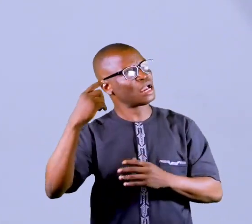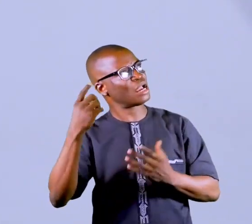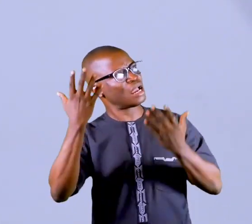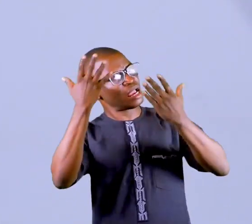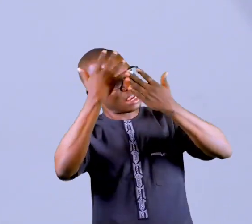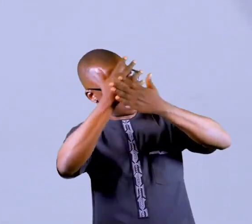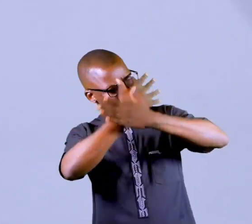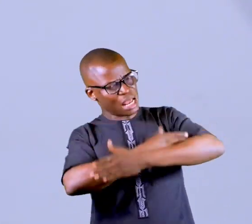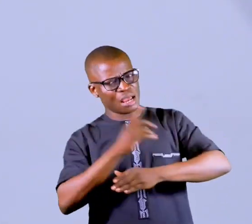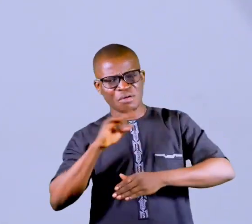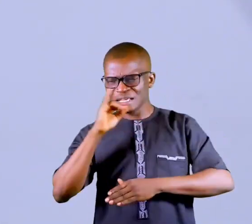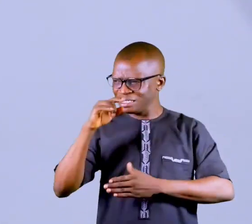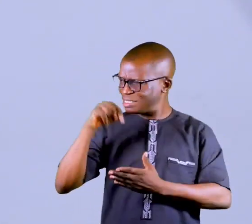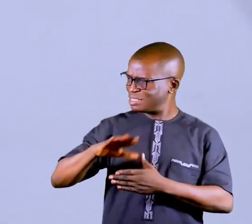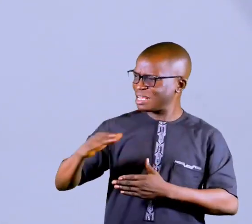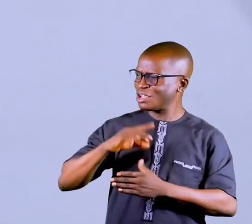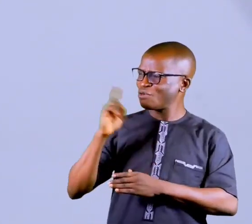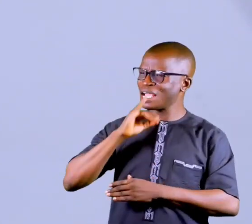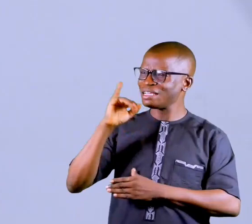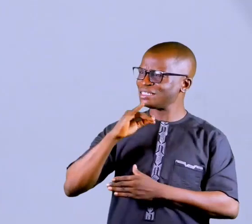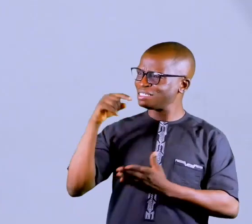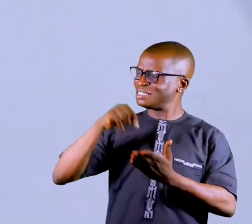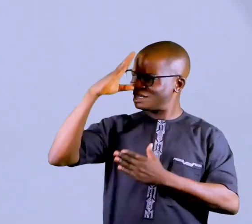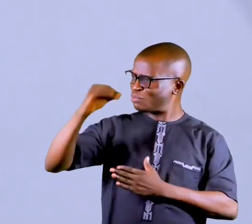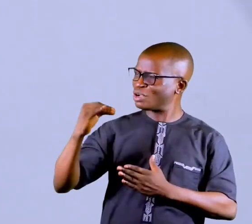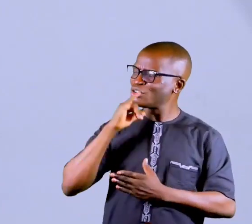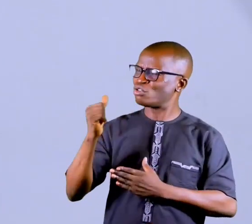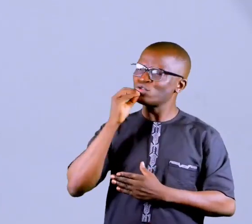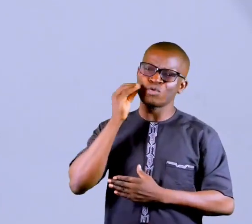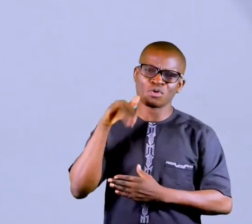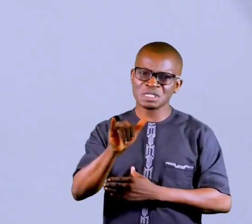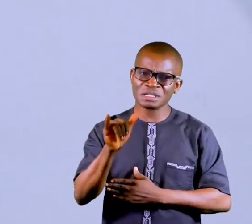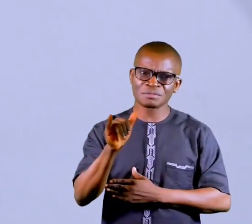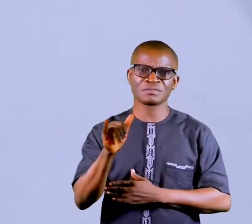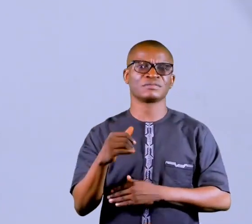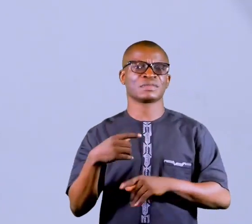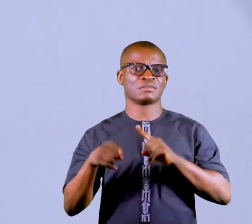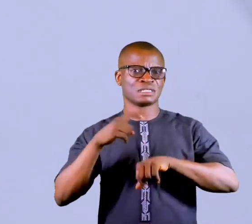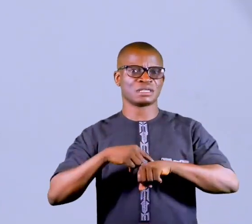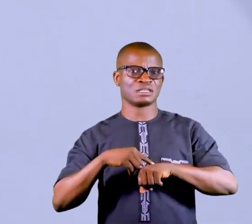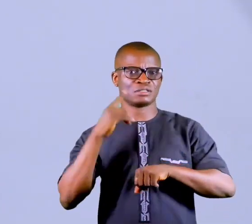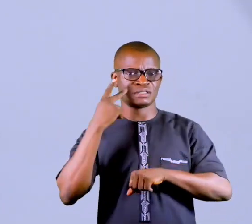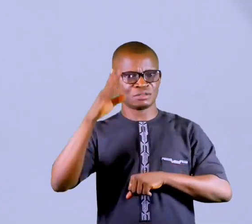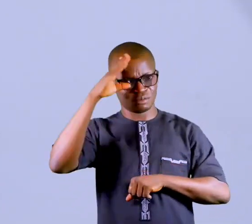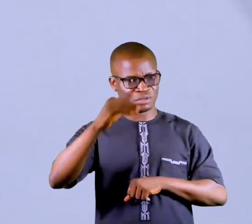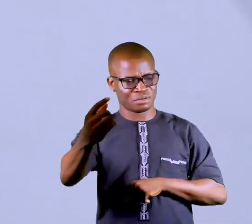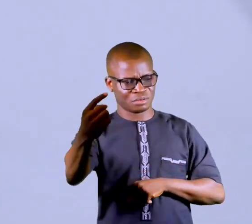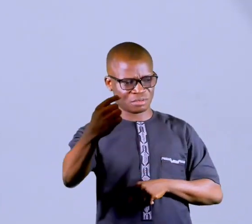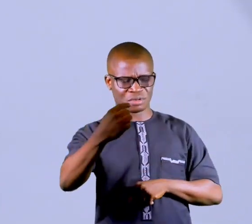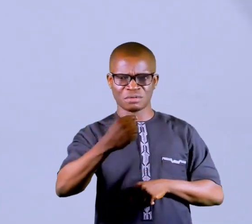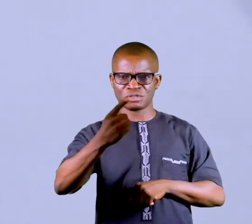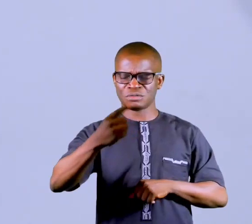getting dark. Where is this child? Where is this boy? Is he not home yet? And by the time the child gets back, you